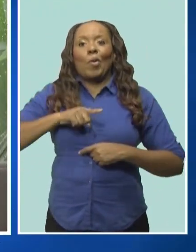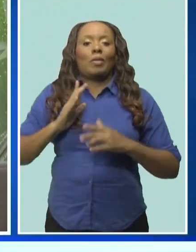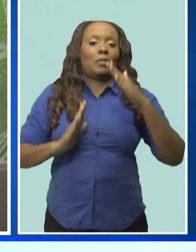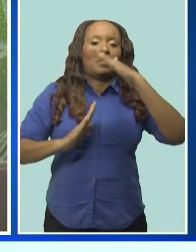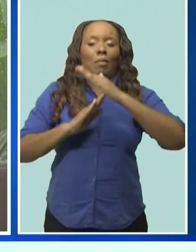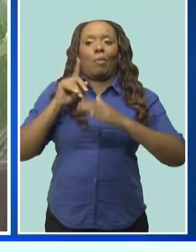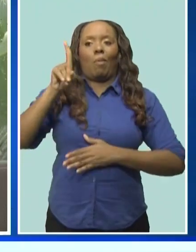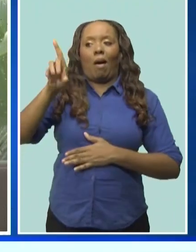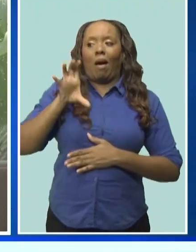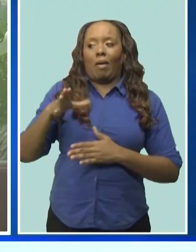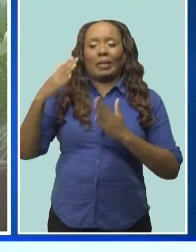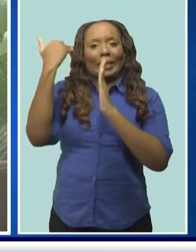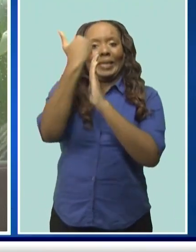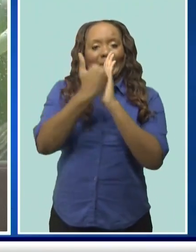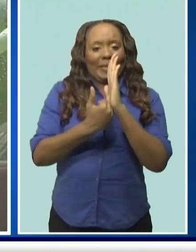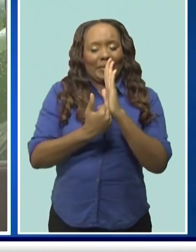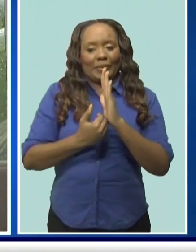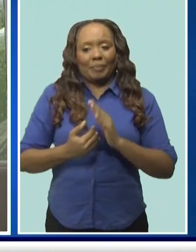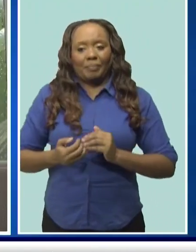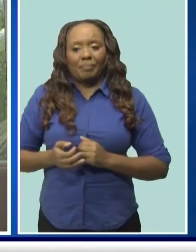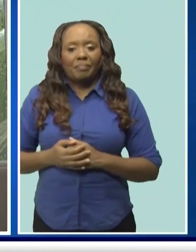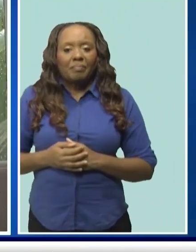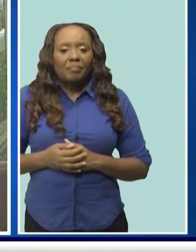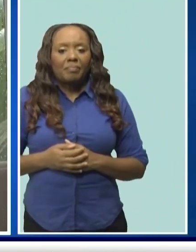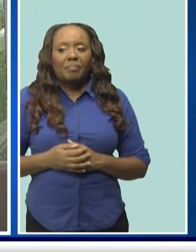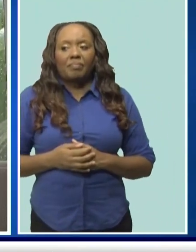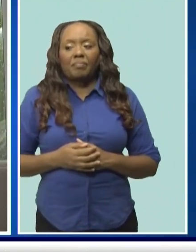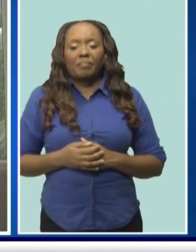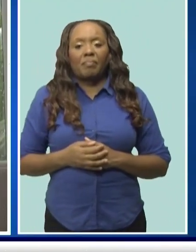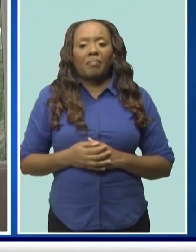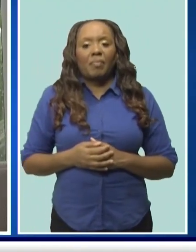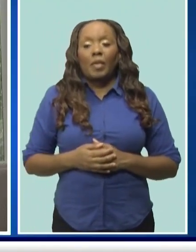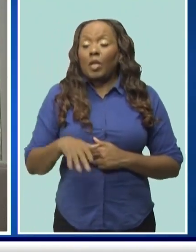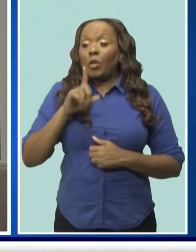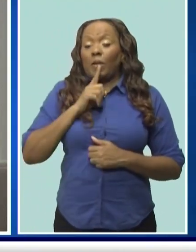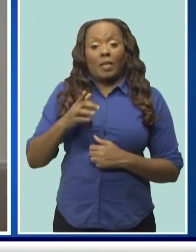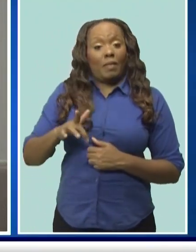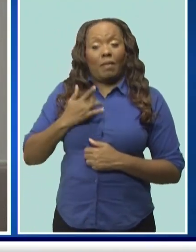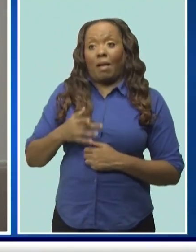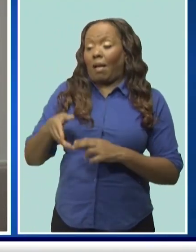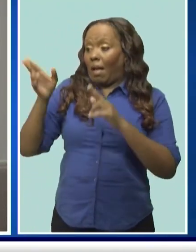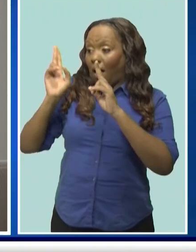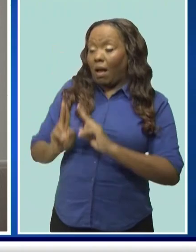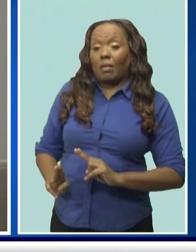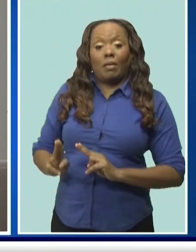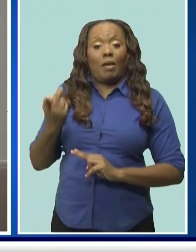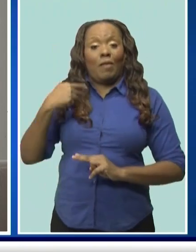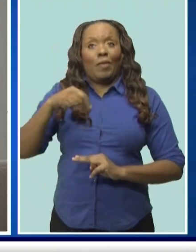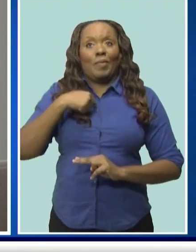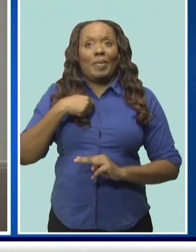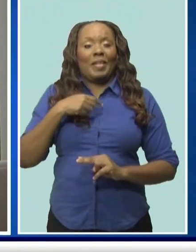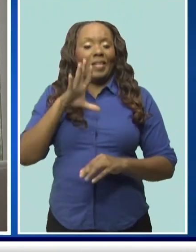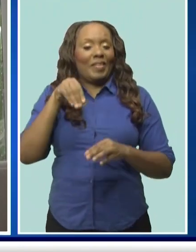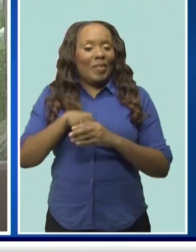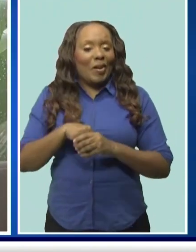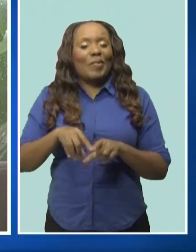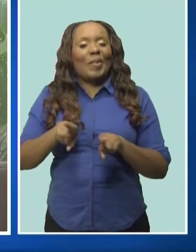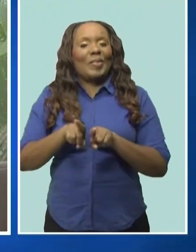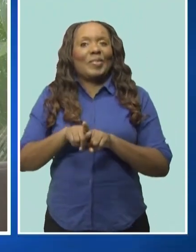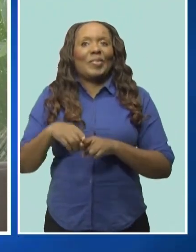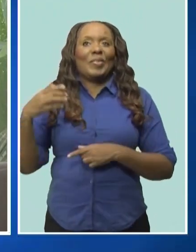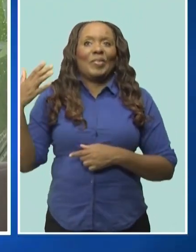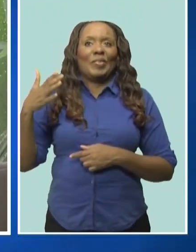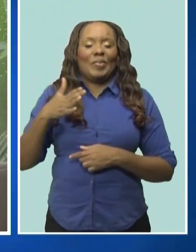list. And so for me, it's a big honor to be part of that. My chairman,